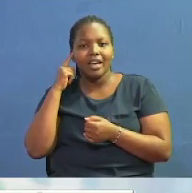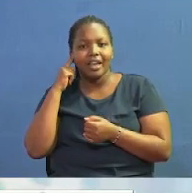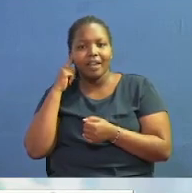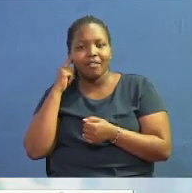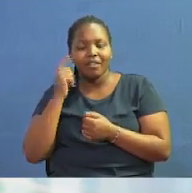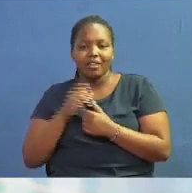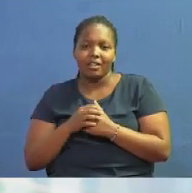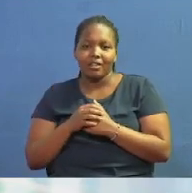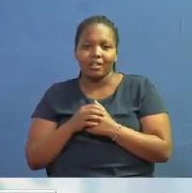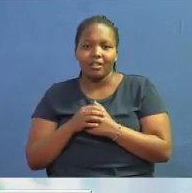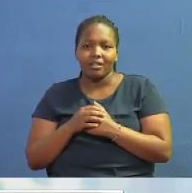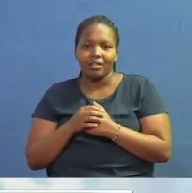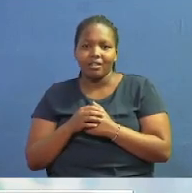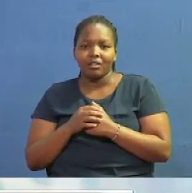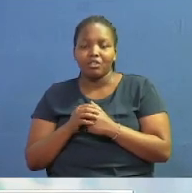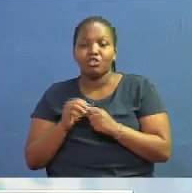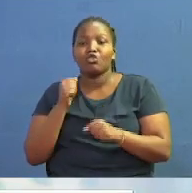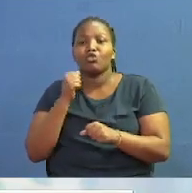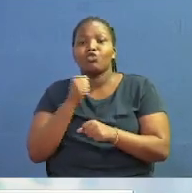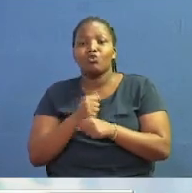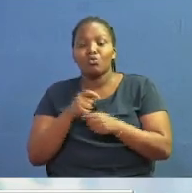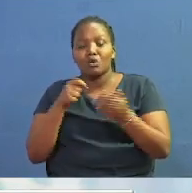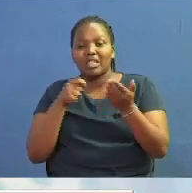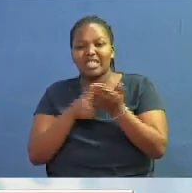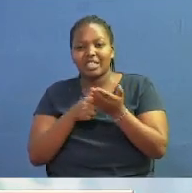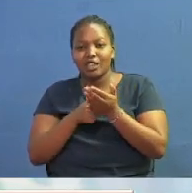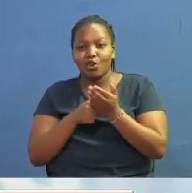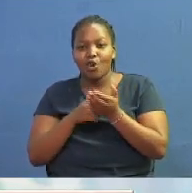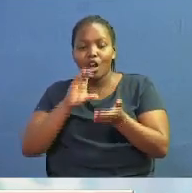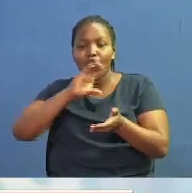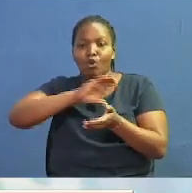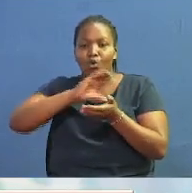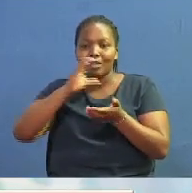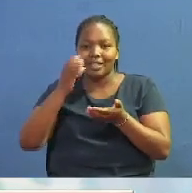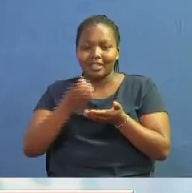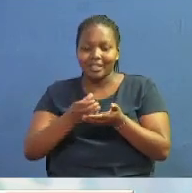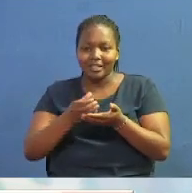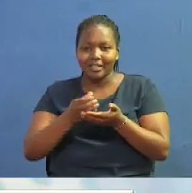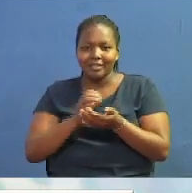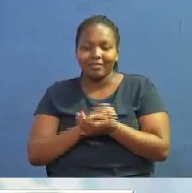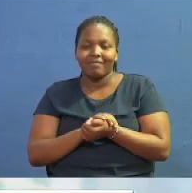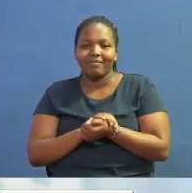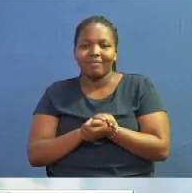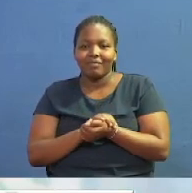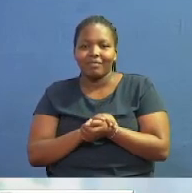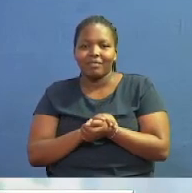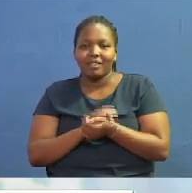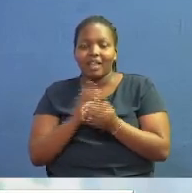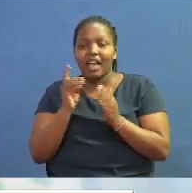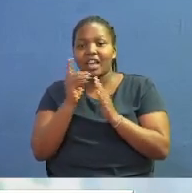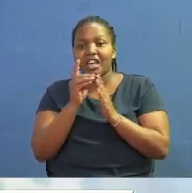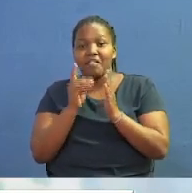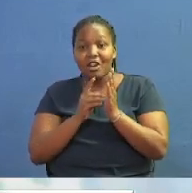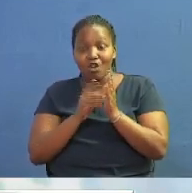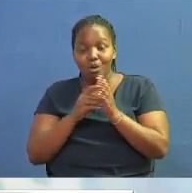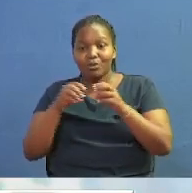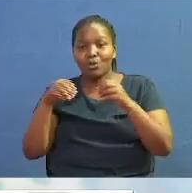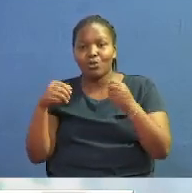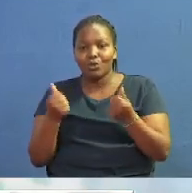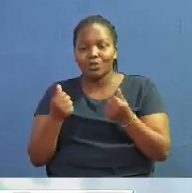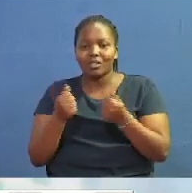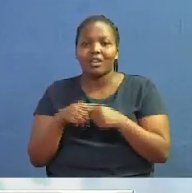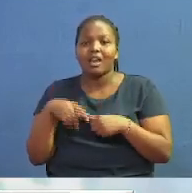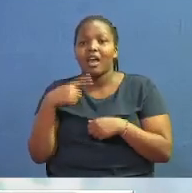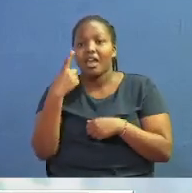up technical courses and to get into the technical space and technology space and develop solutions. And that is one